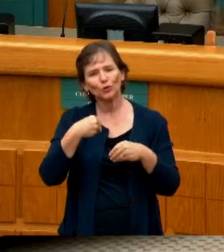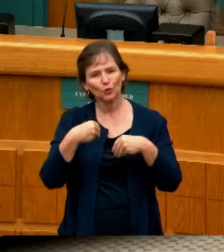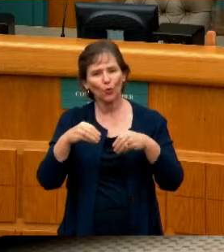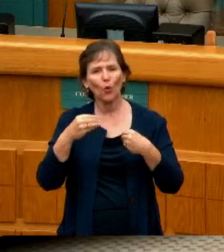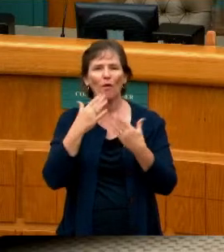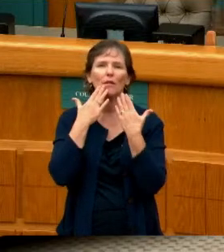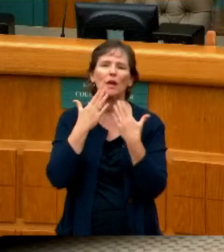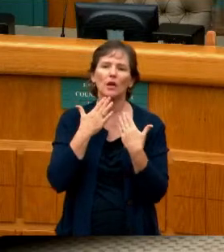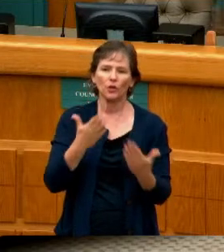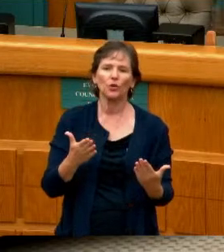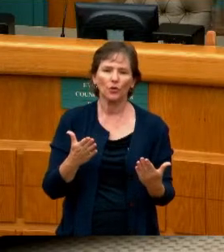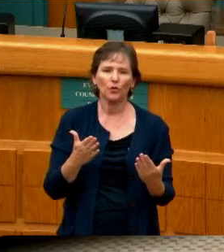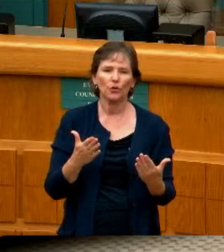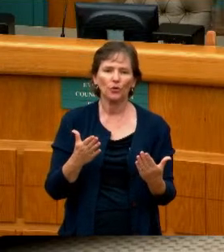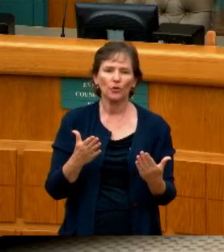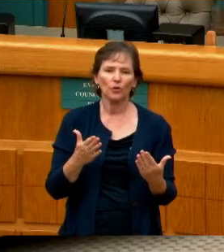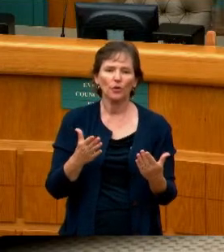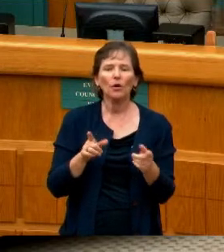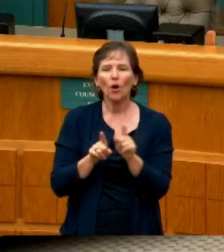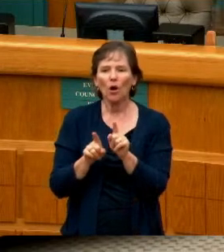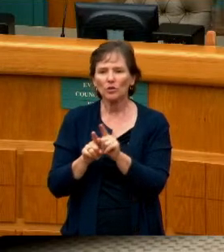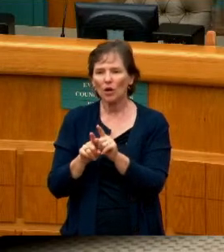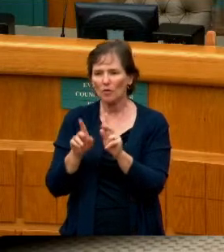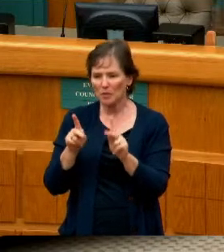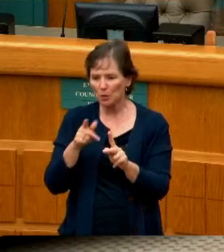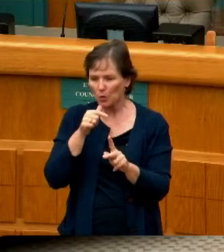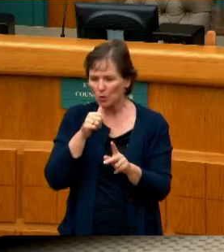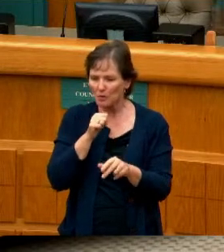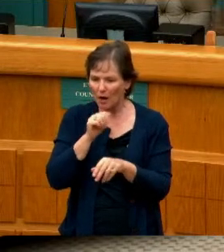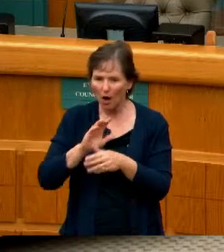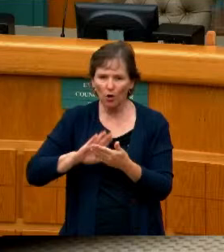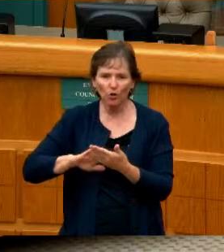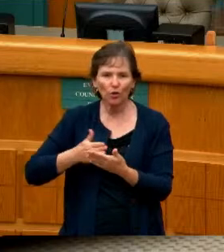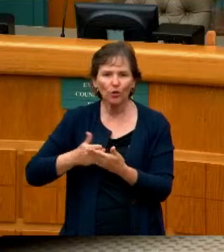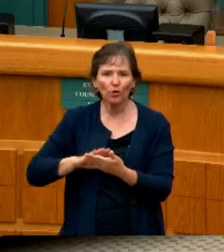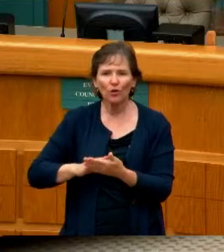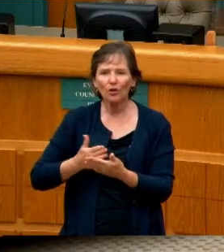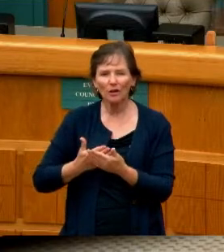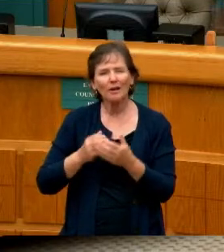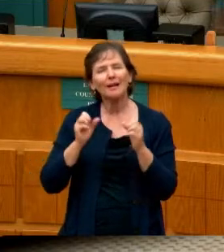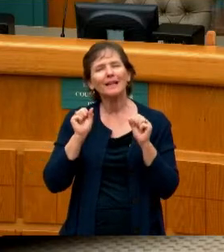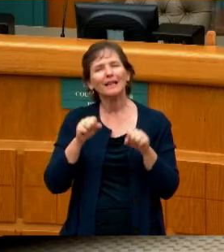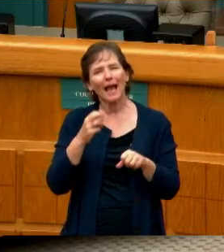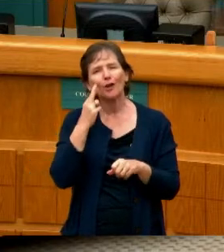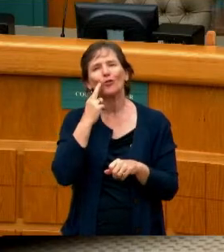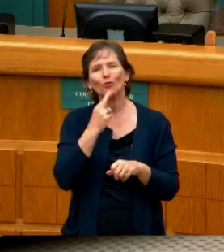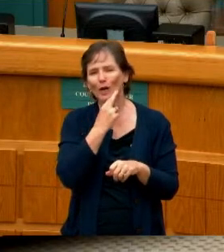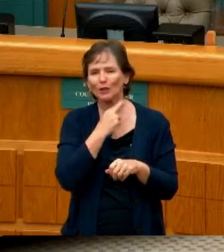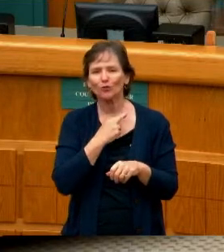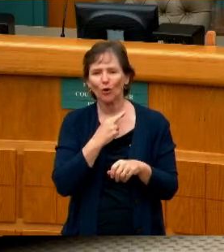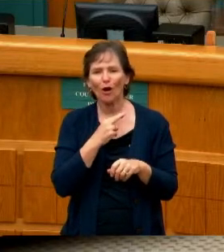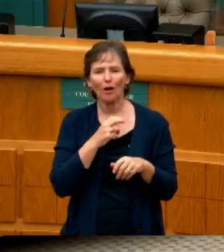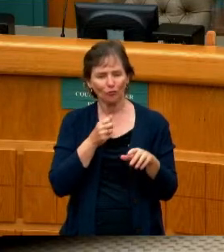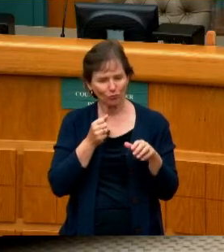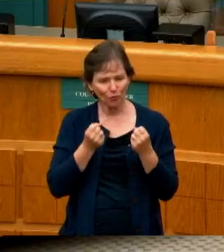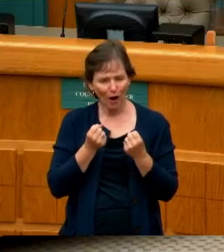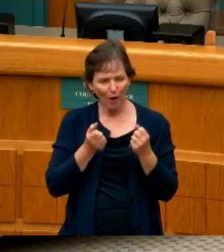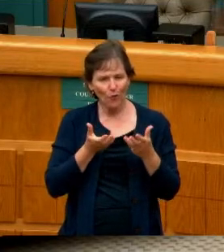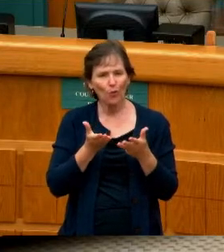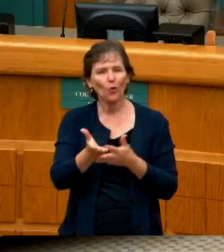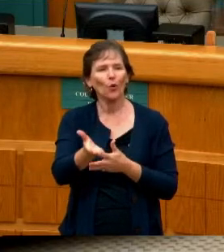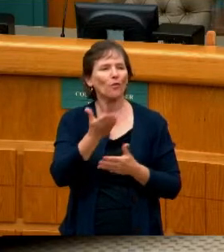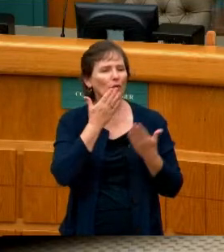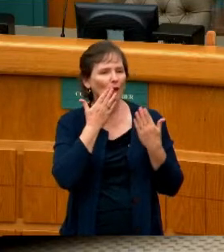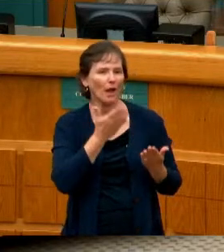too. And I'm grateful for the people that when you're tired of cooking, you can go to the drive-thru and pick up your favorite food